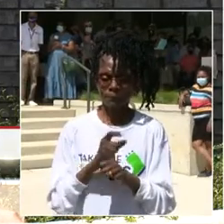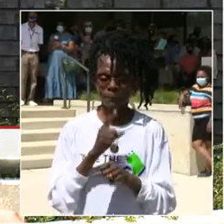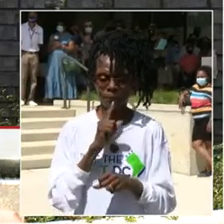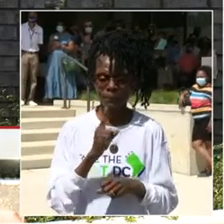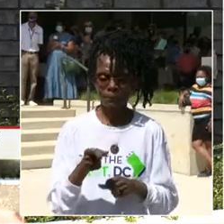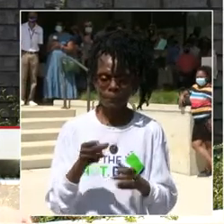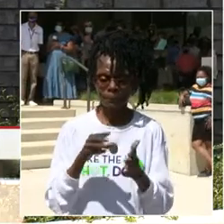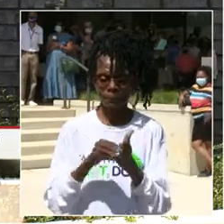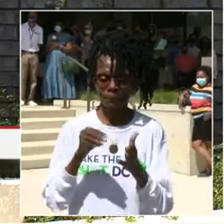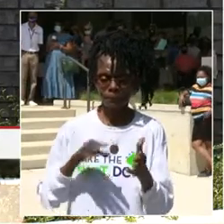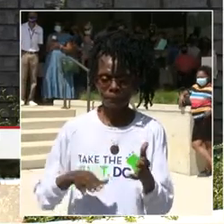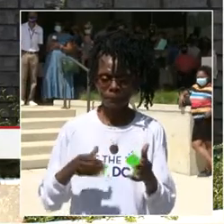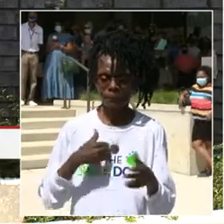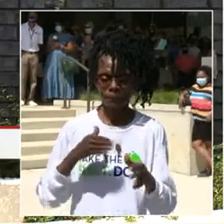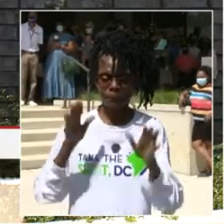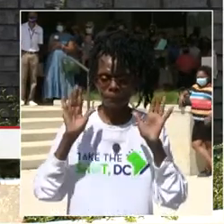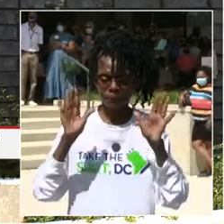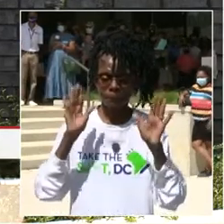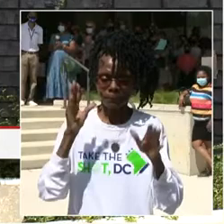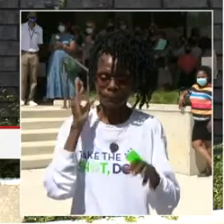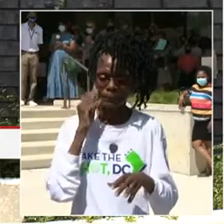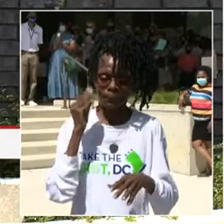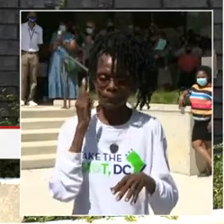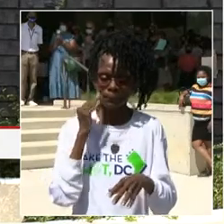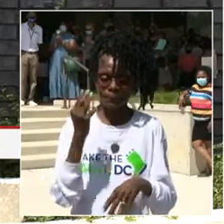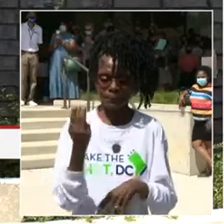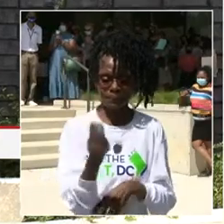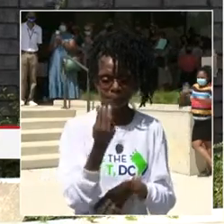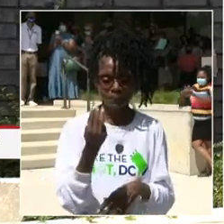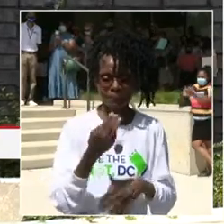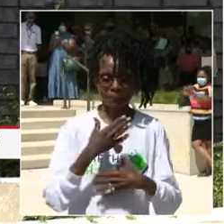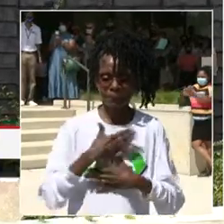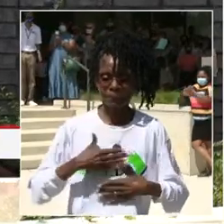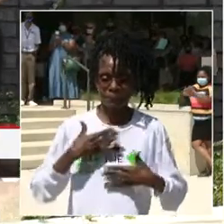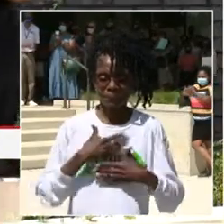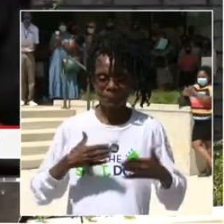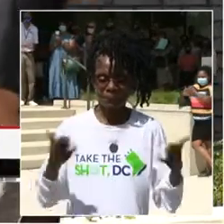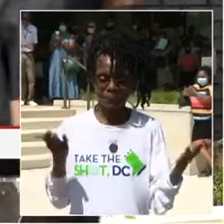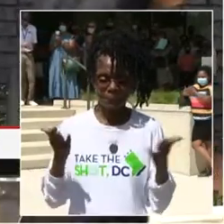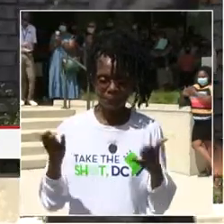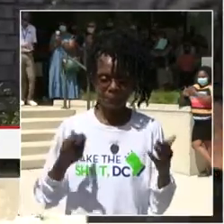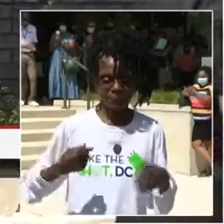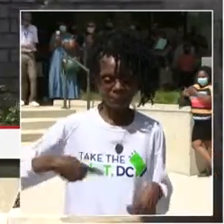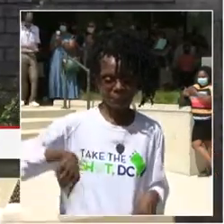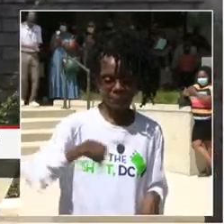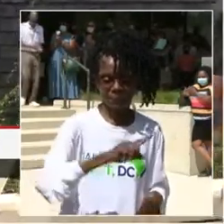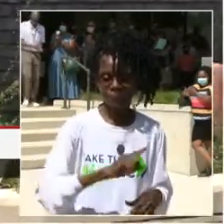phenomenal experience on Monday. Thank you all. It's a pleasure to serve you.